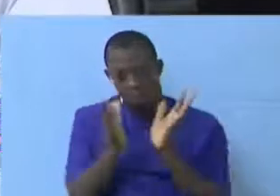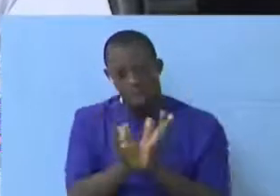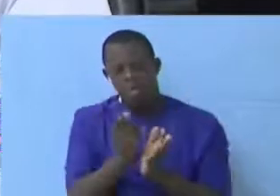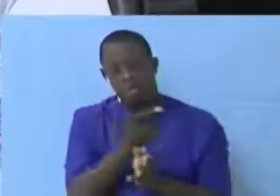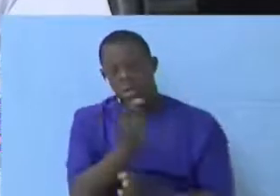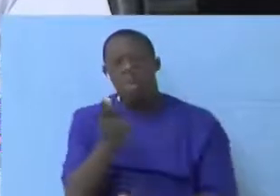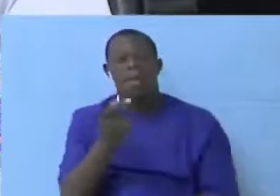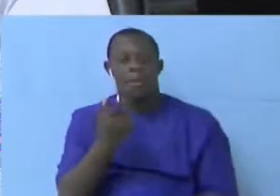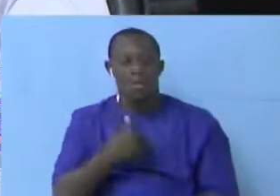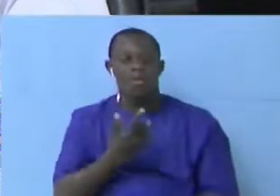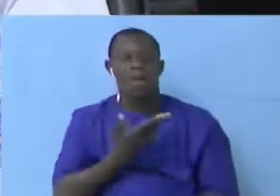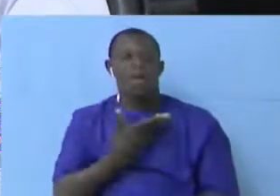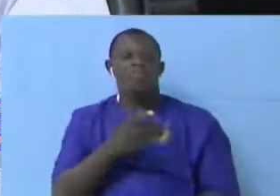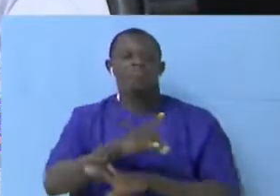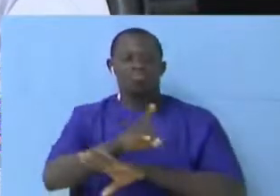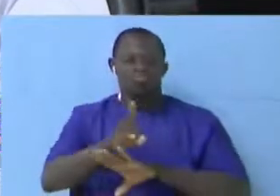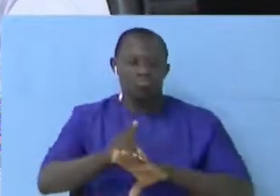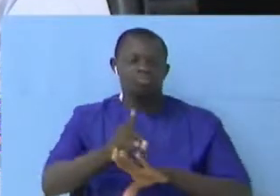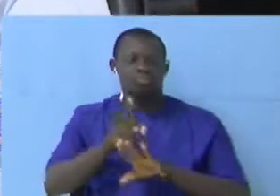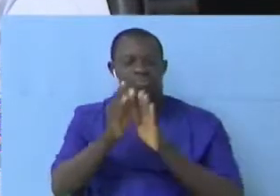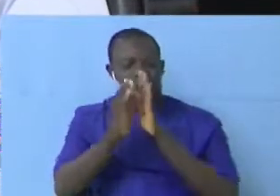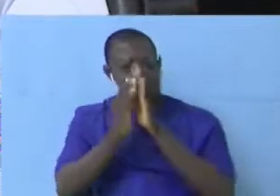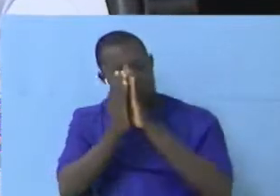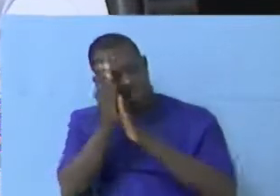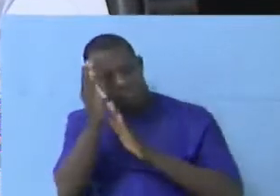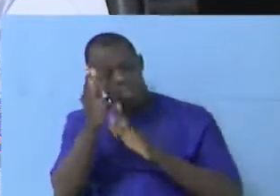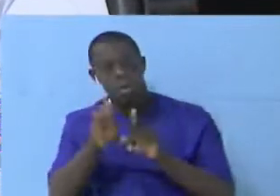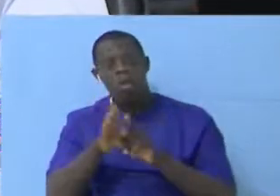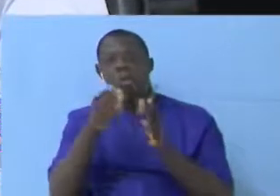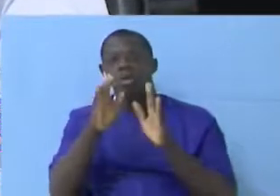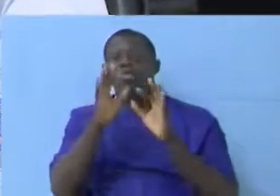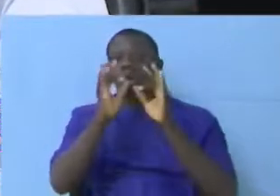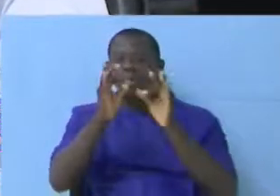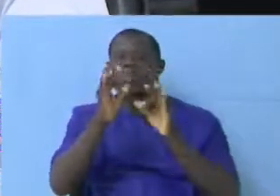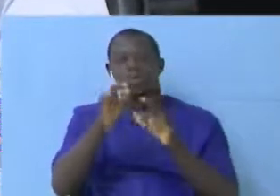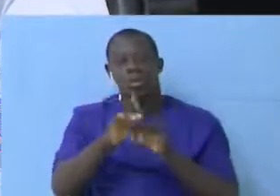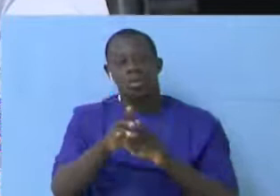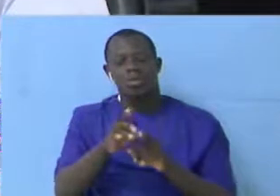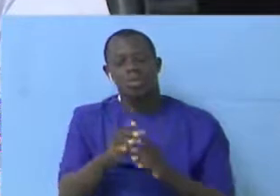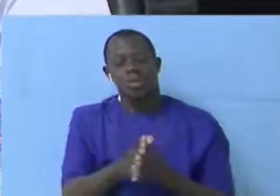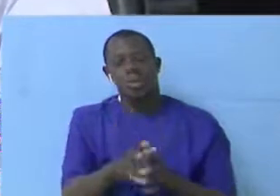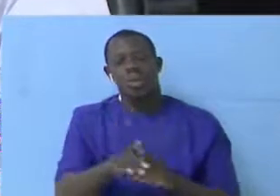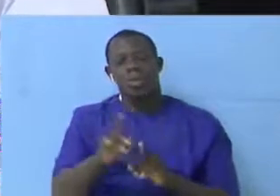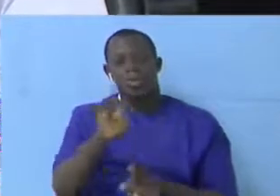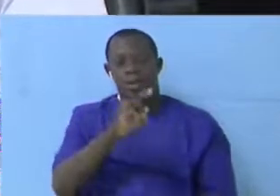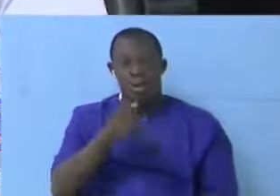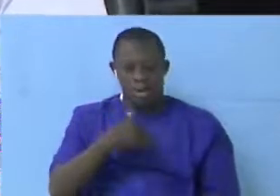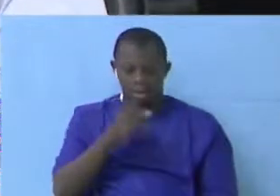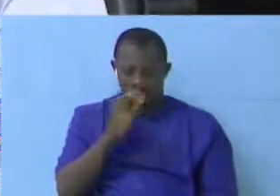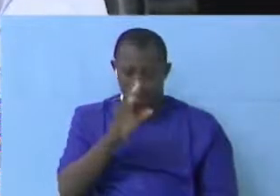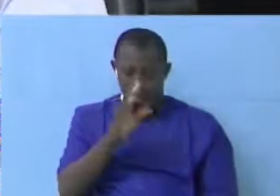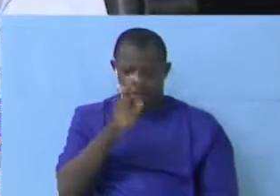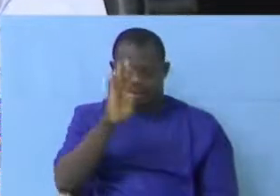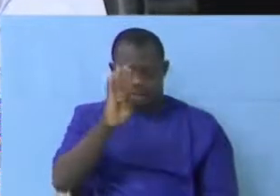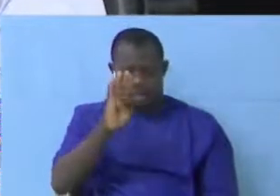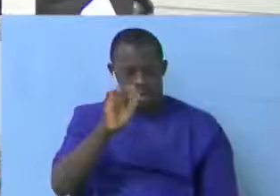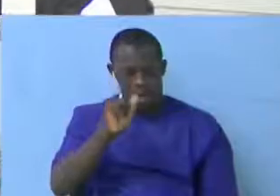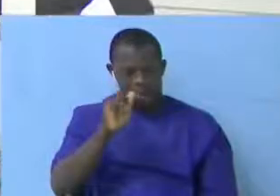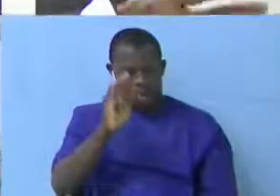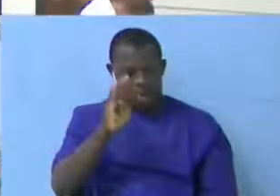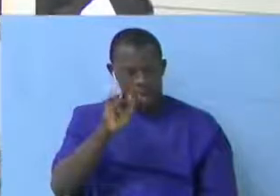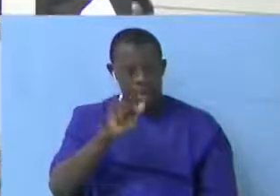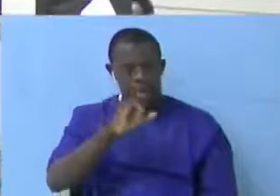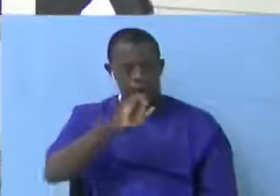all of these people, they have a place to sleep, as you stated it in your testimony. What I said is that Corda was